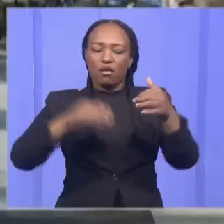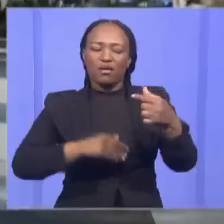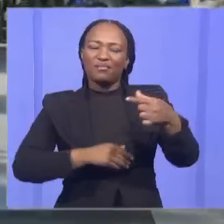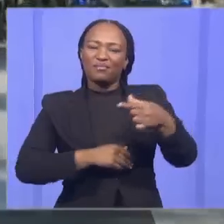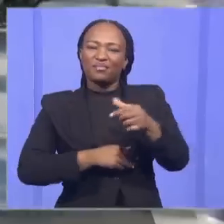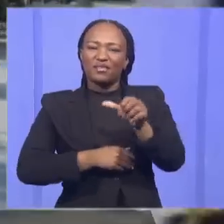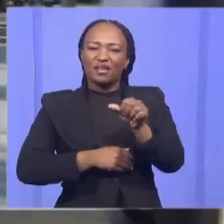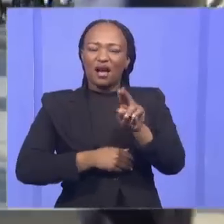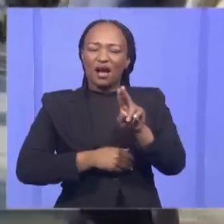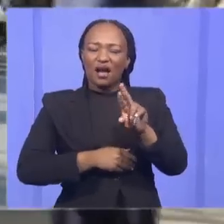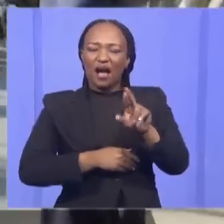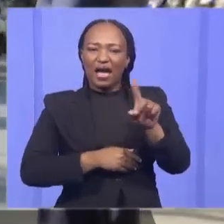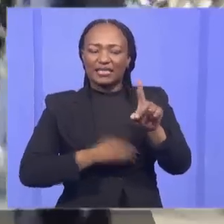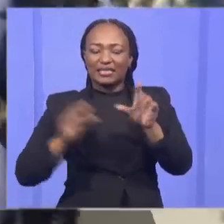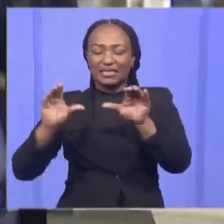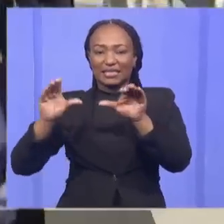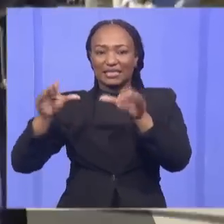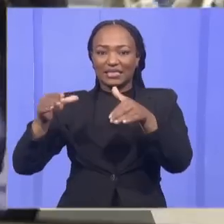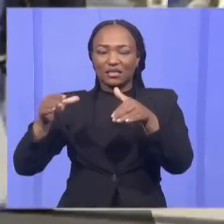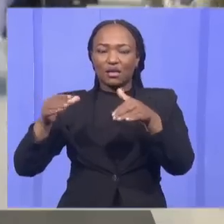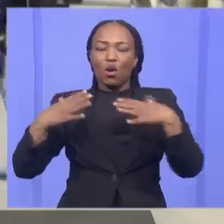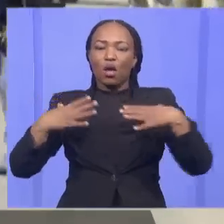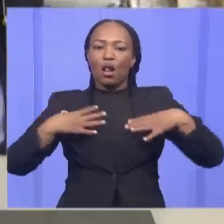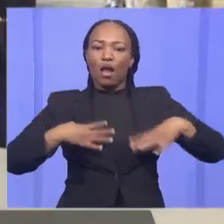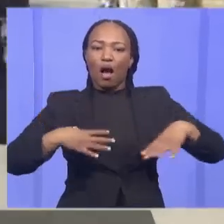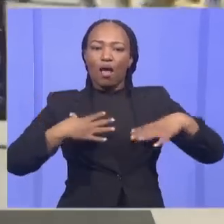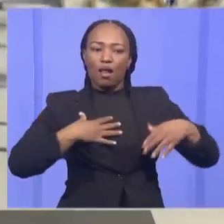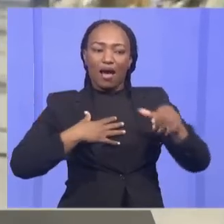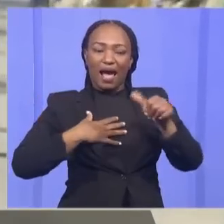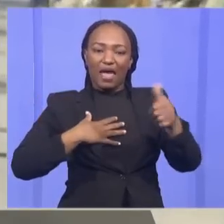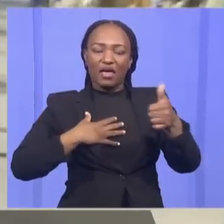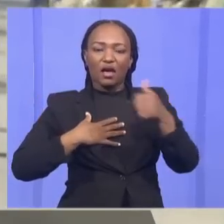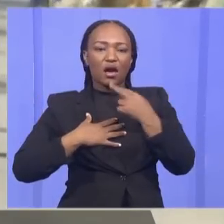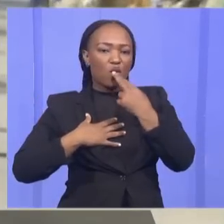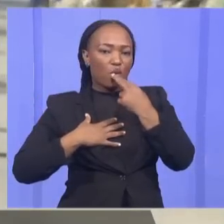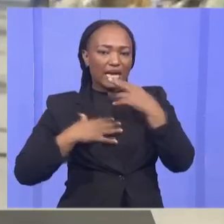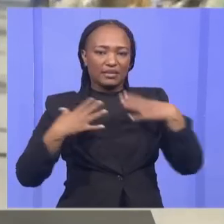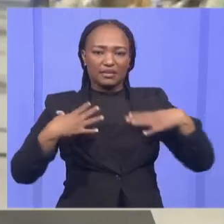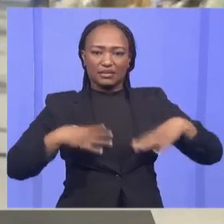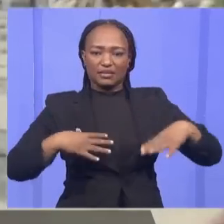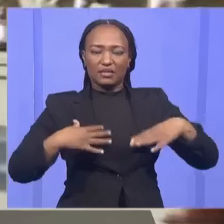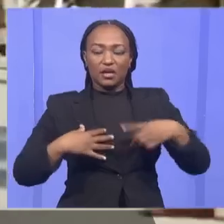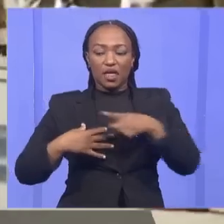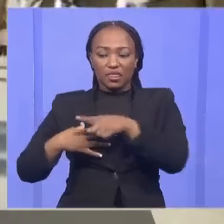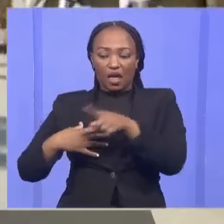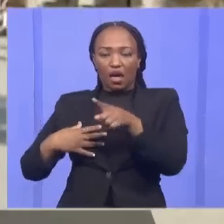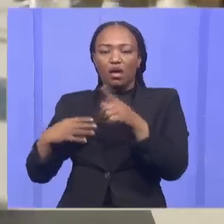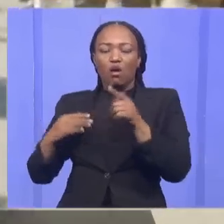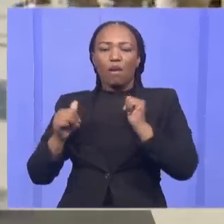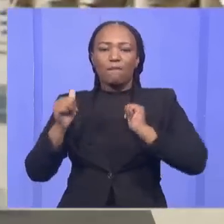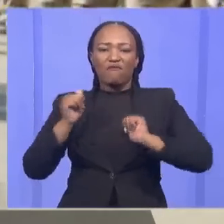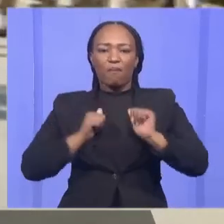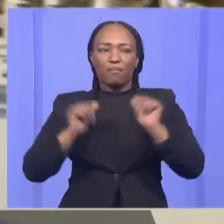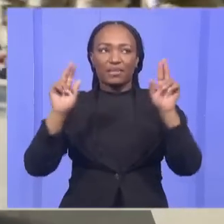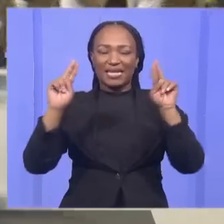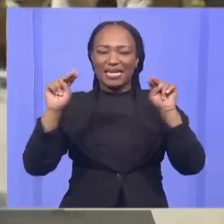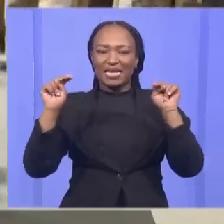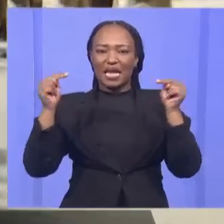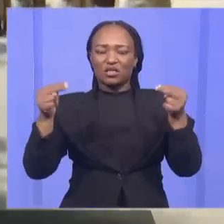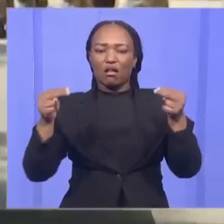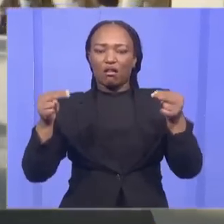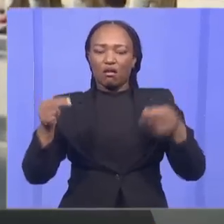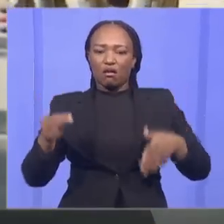Ceremonial Guard band, which is wearing a red uniform. So they will be now performing the national salute and presenting